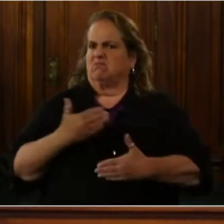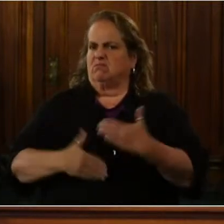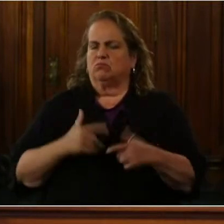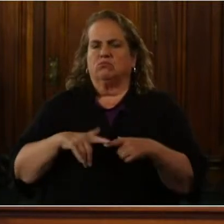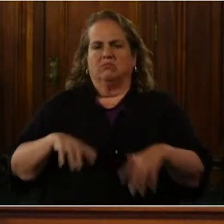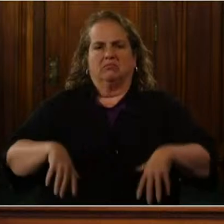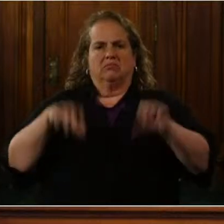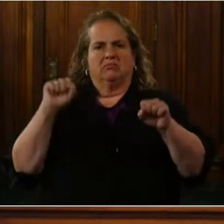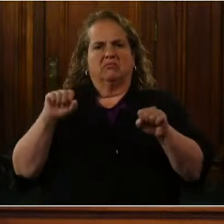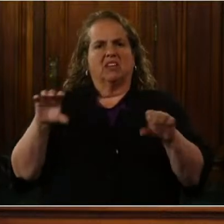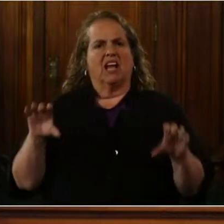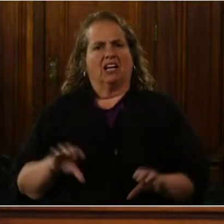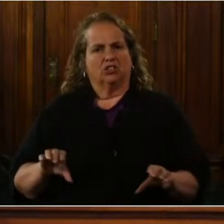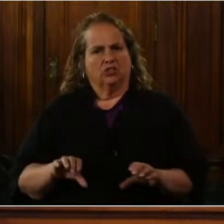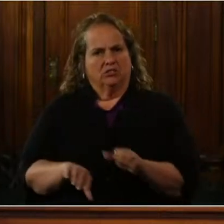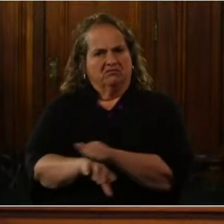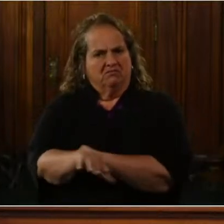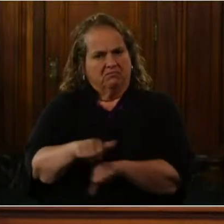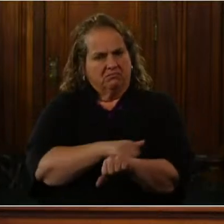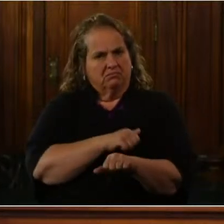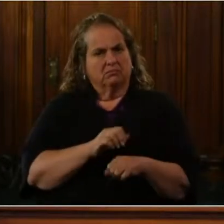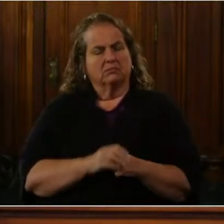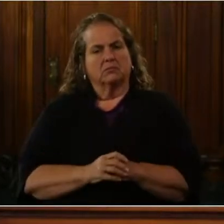action. Today, given